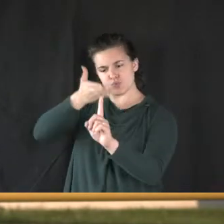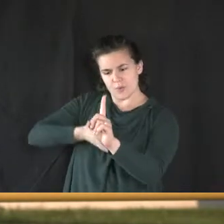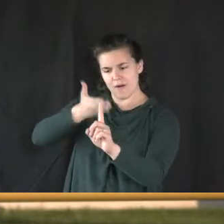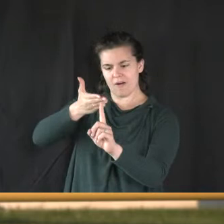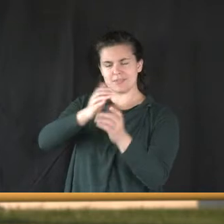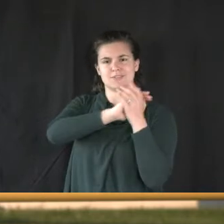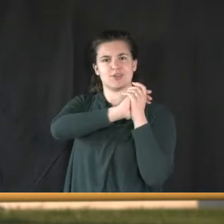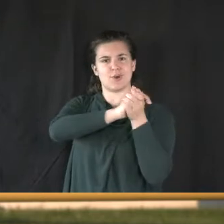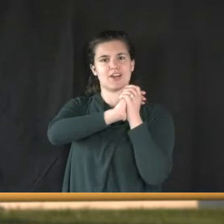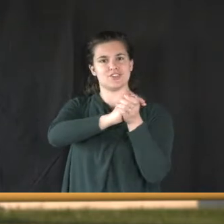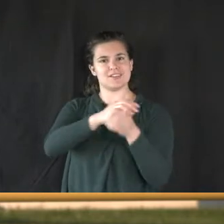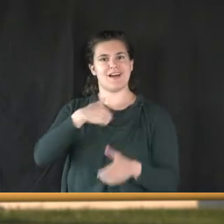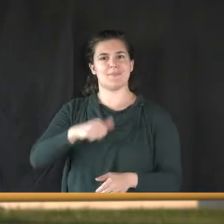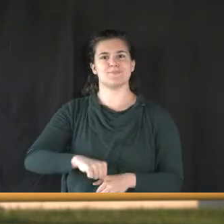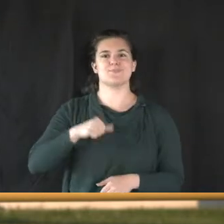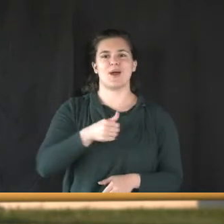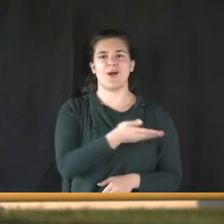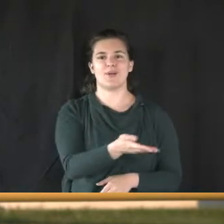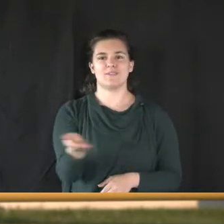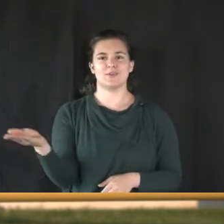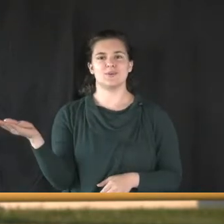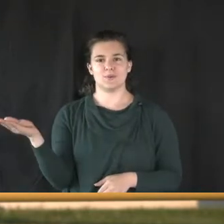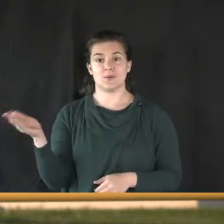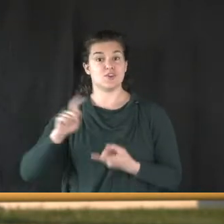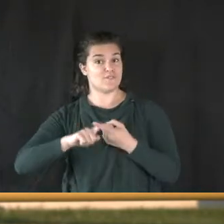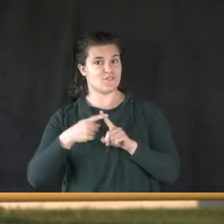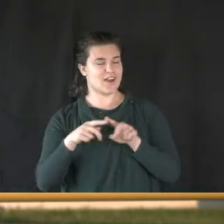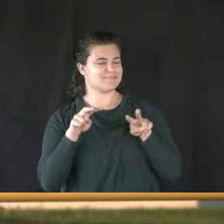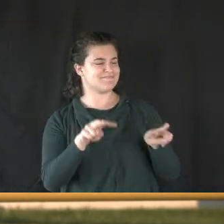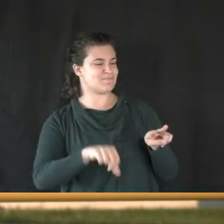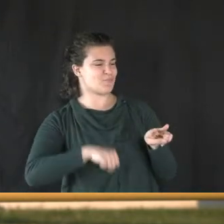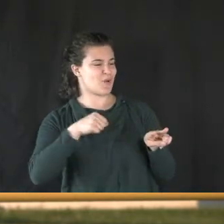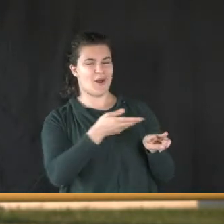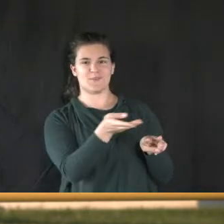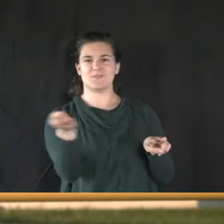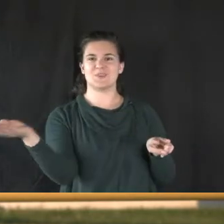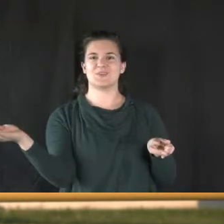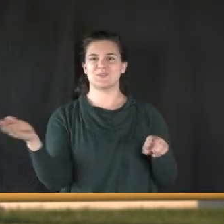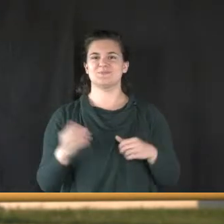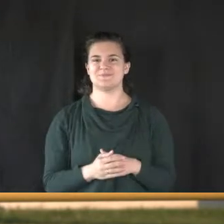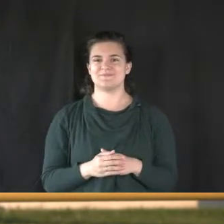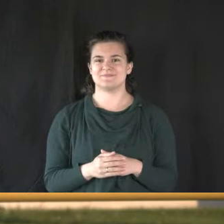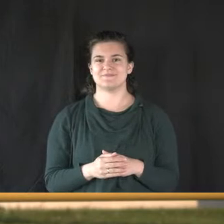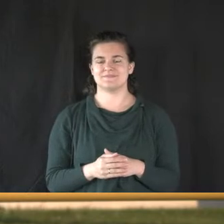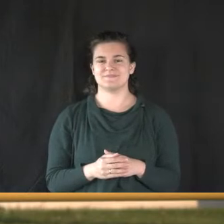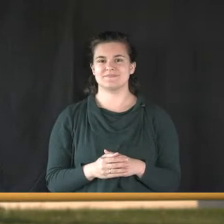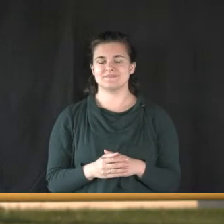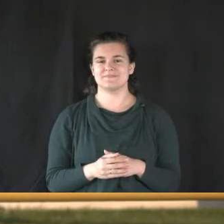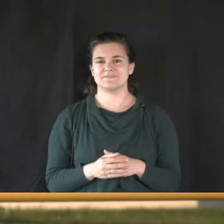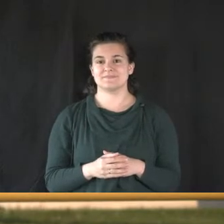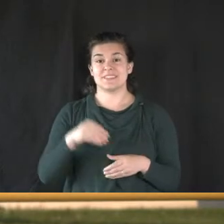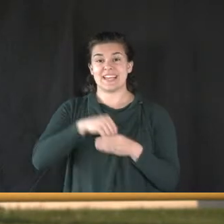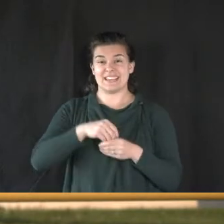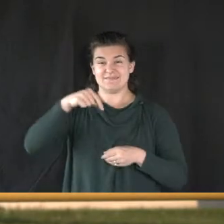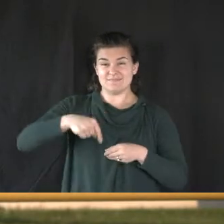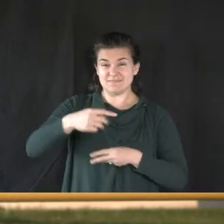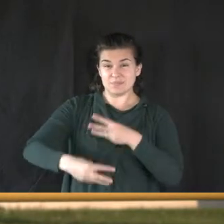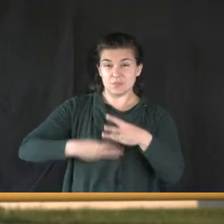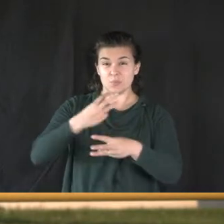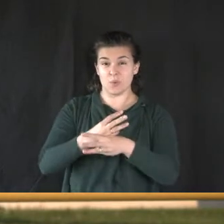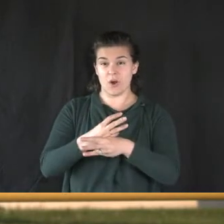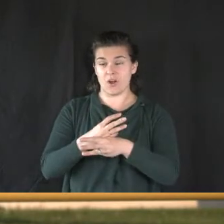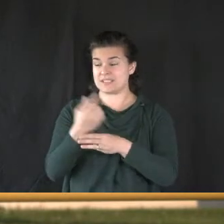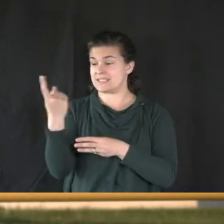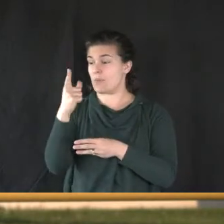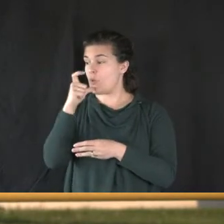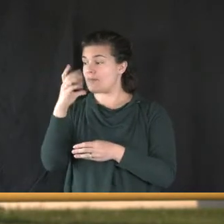Congratulations. I'm proud of you. Your friends are proud of you. And there's nobody on this planet who's gone through what you've gone